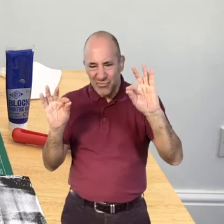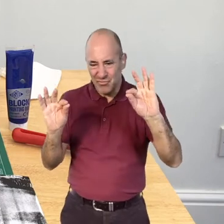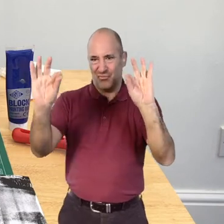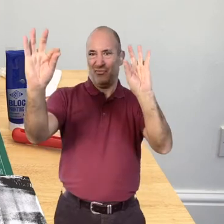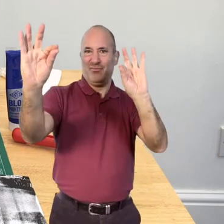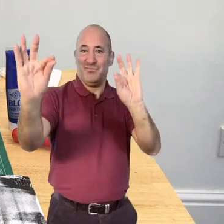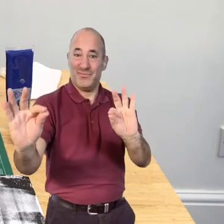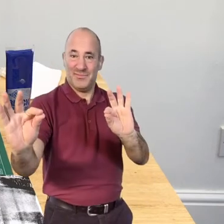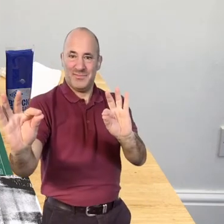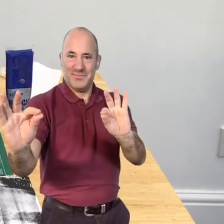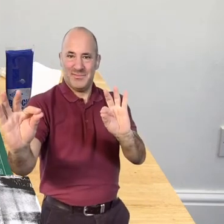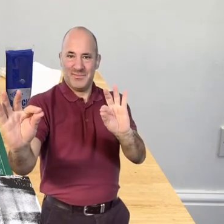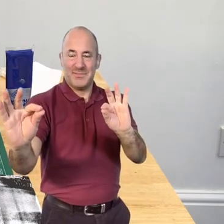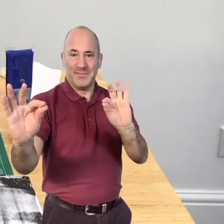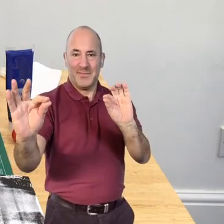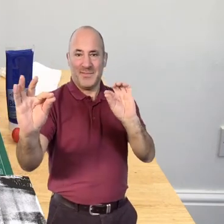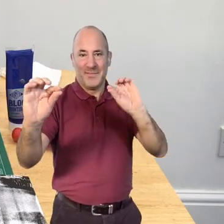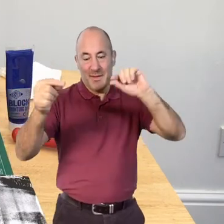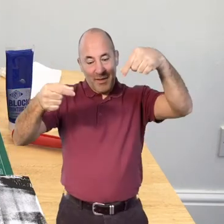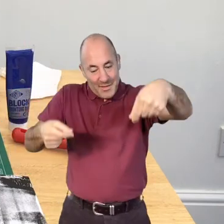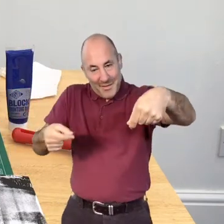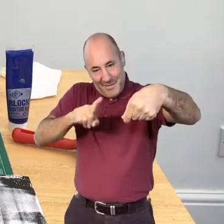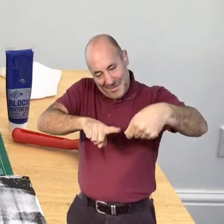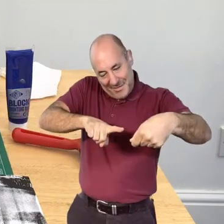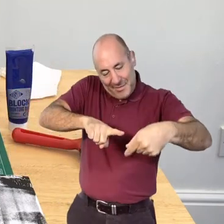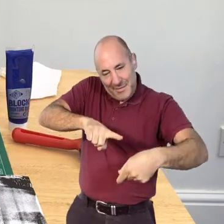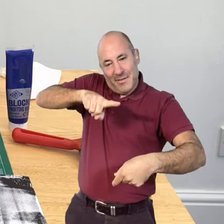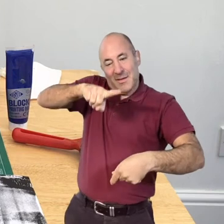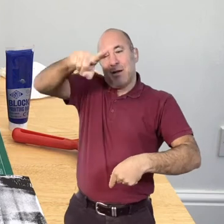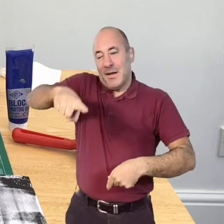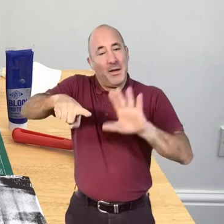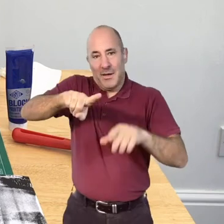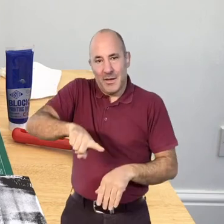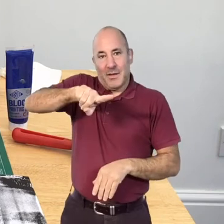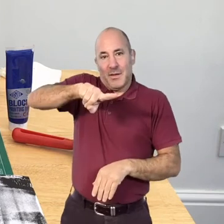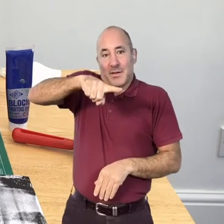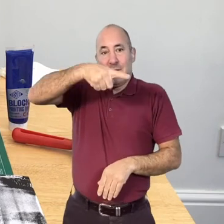else, and you want the inky side facing you.